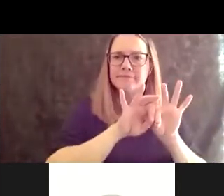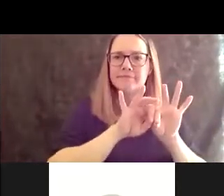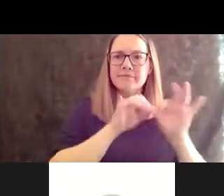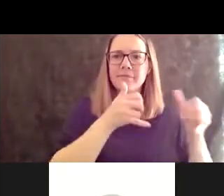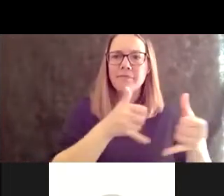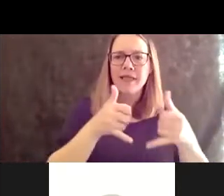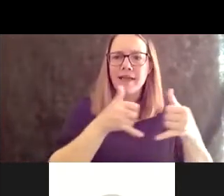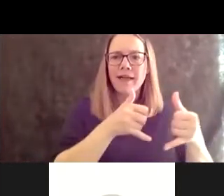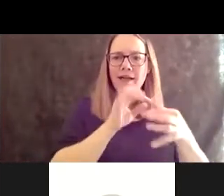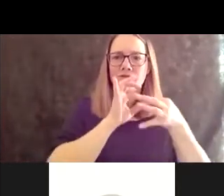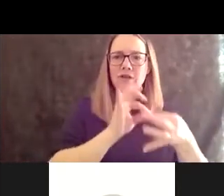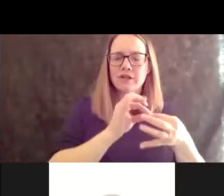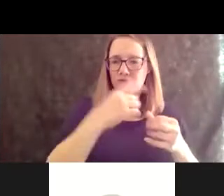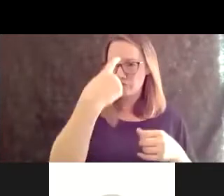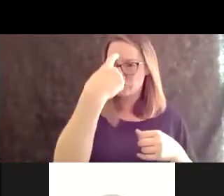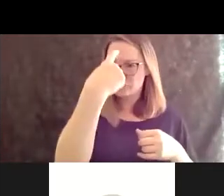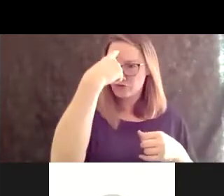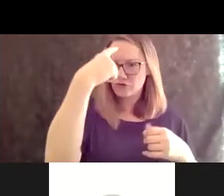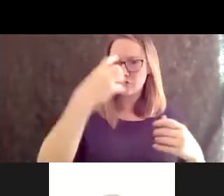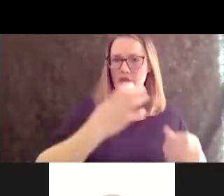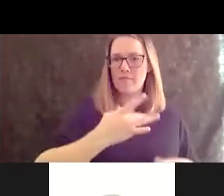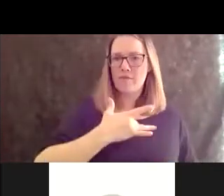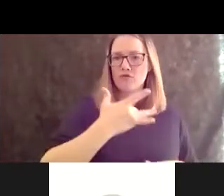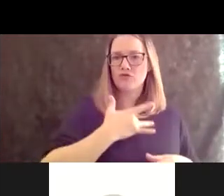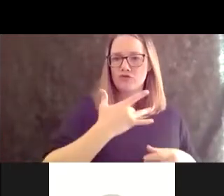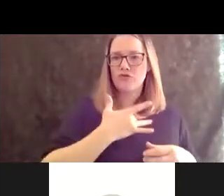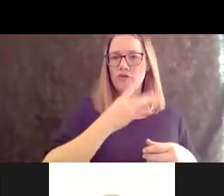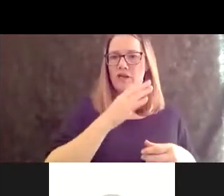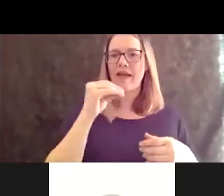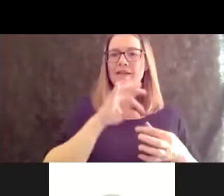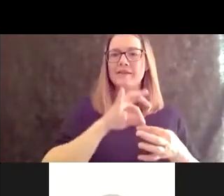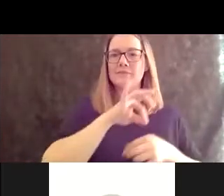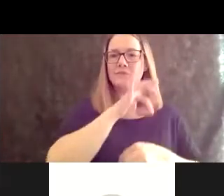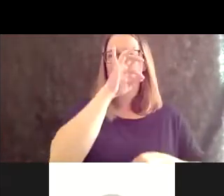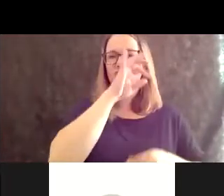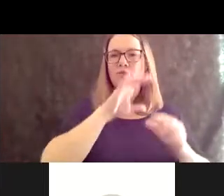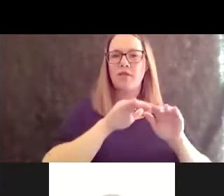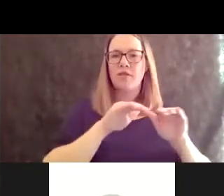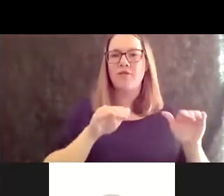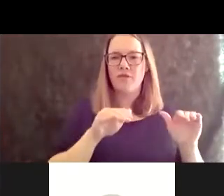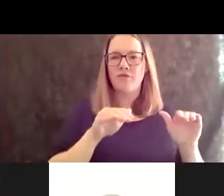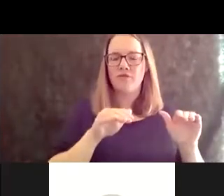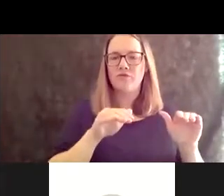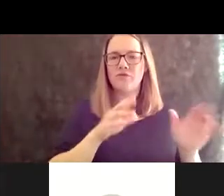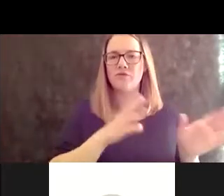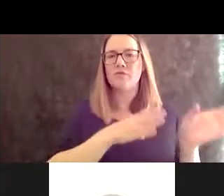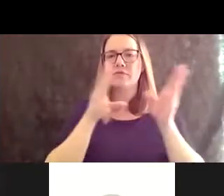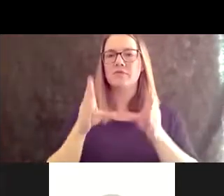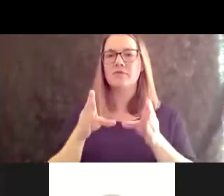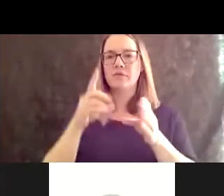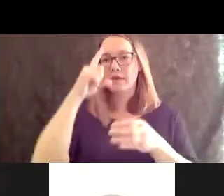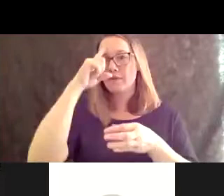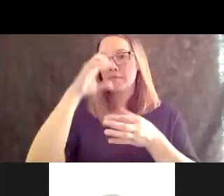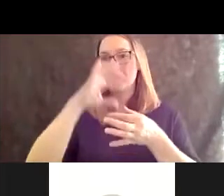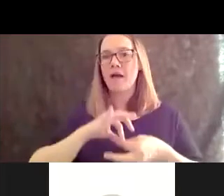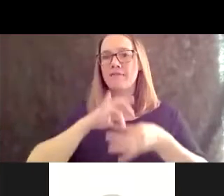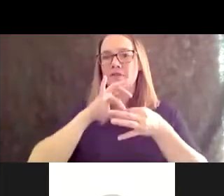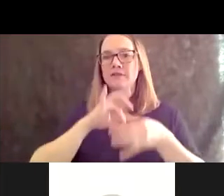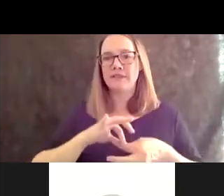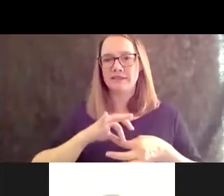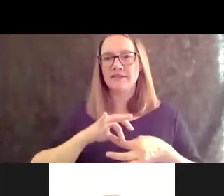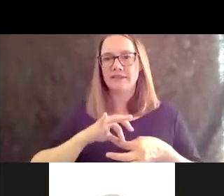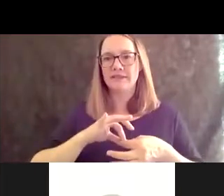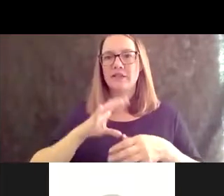neural, emotional, and physical, as well as spiritual level. We also focus on mindfulness, so learning